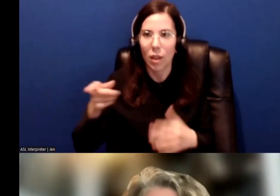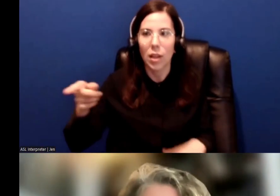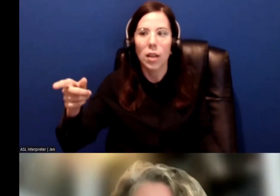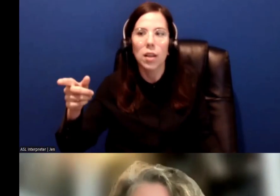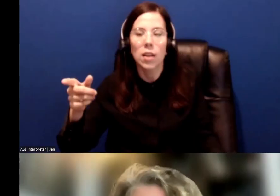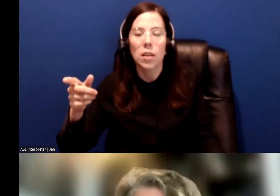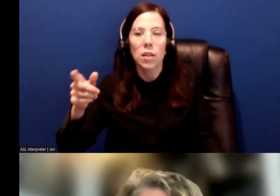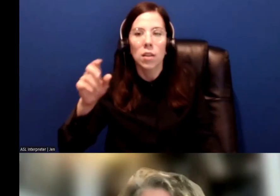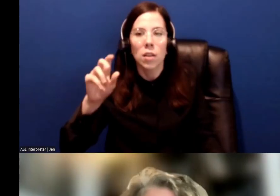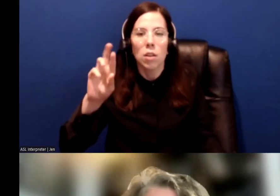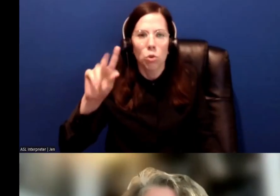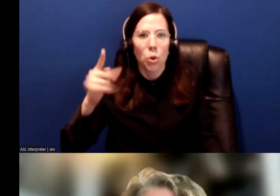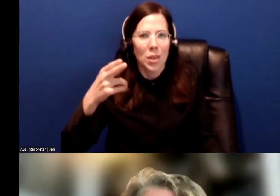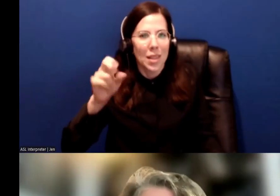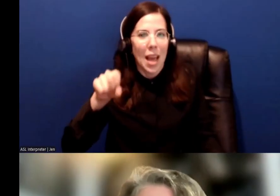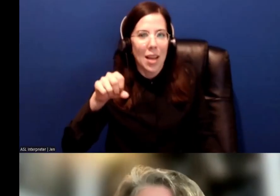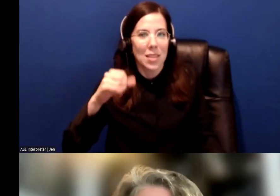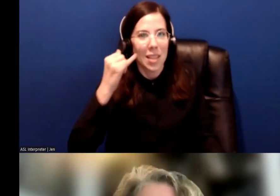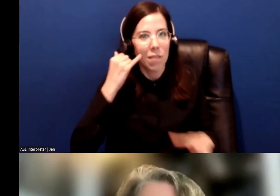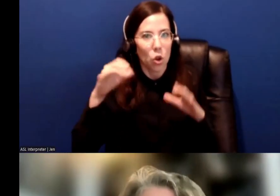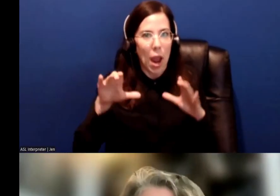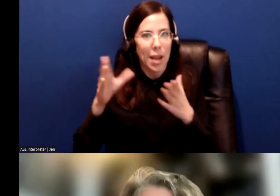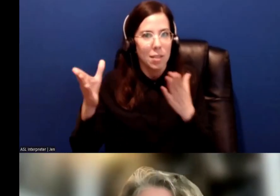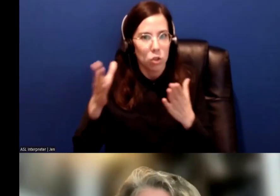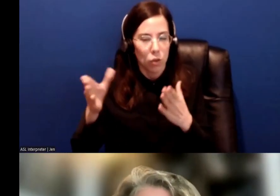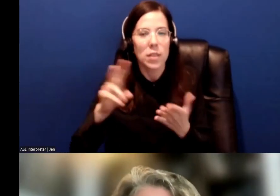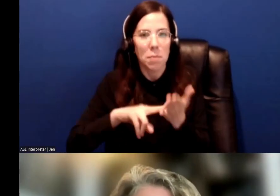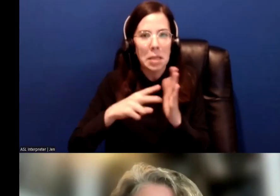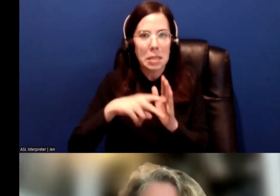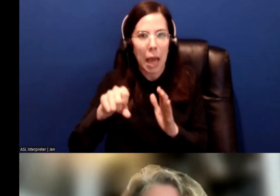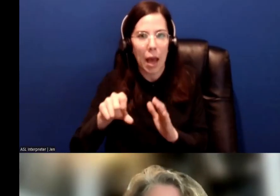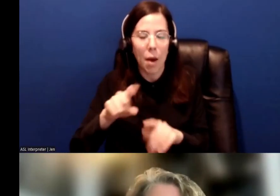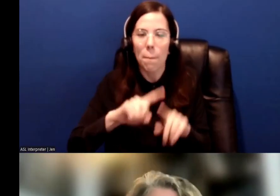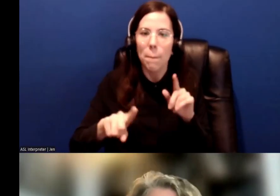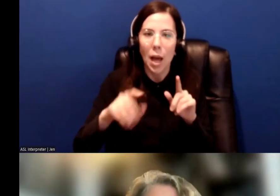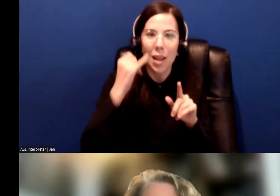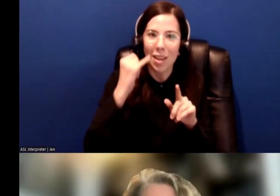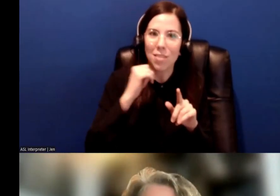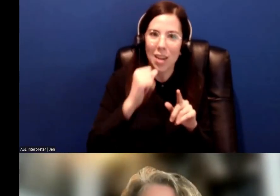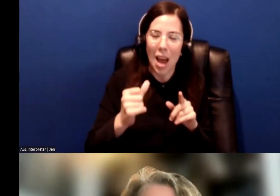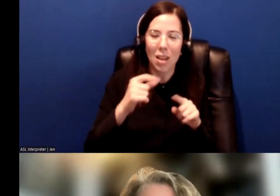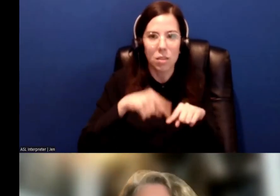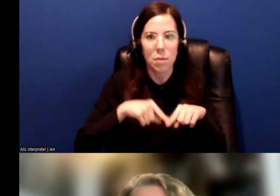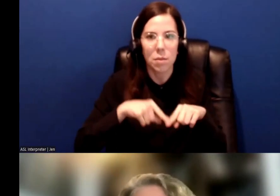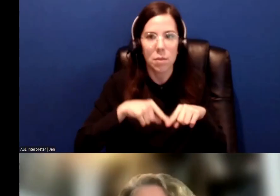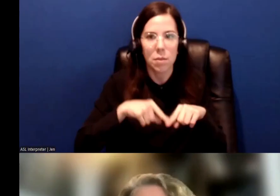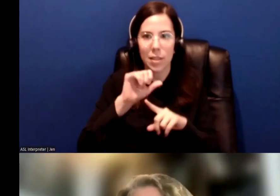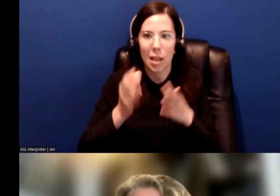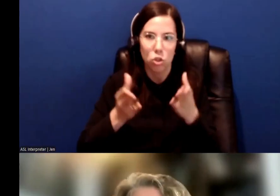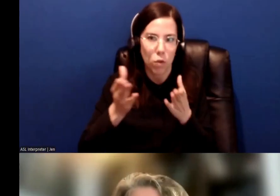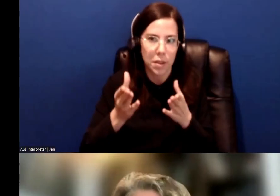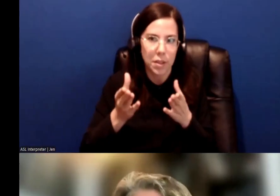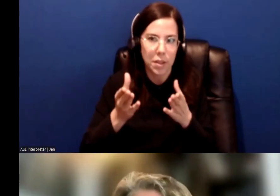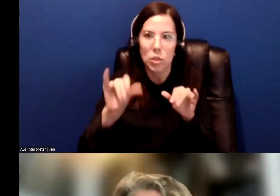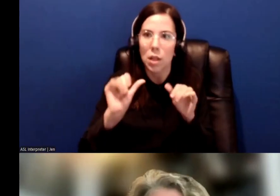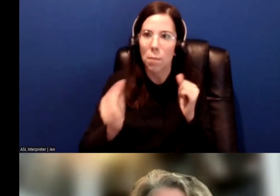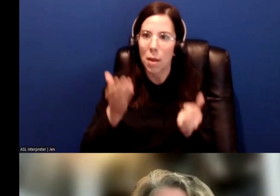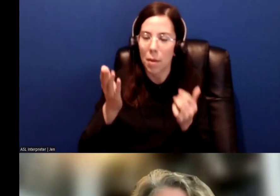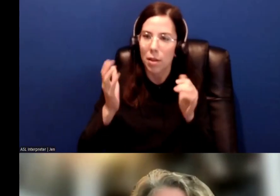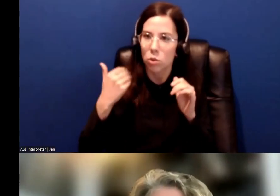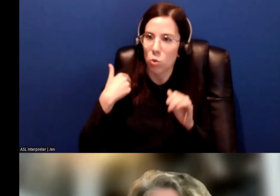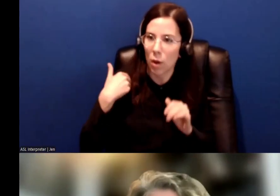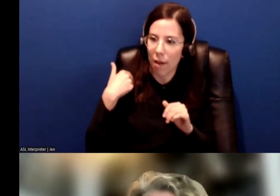duty. But if you were not on active duty, you still may be, like I said, depending on the service, you still may be entitled